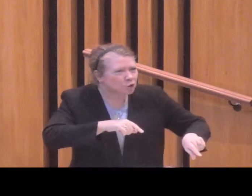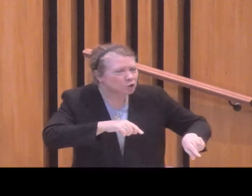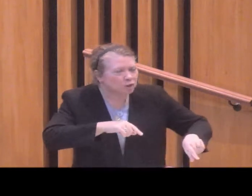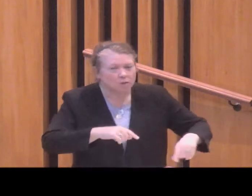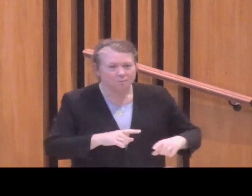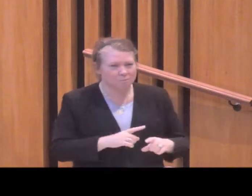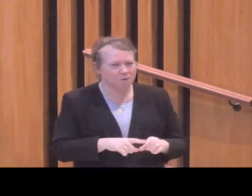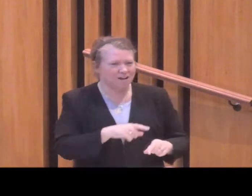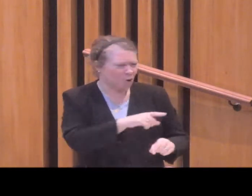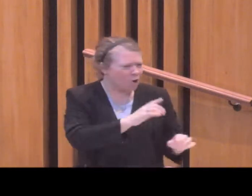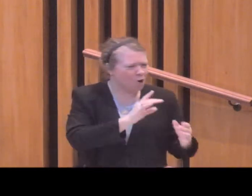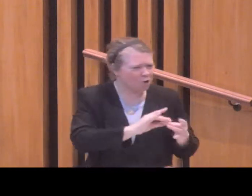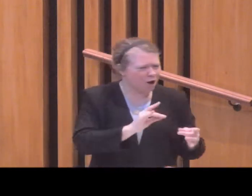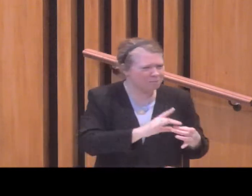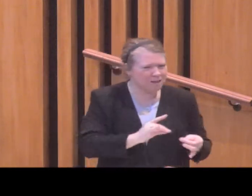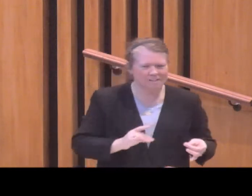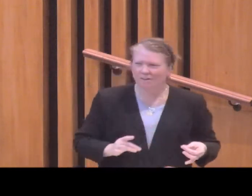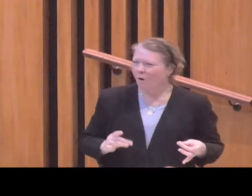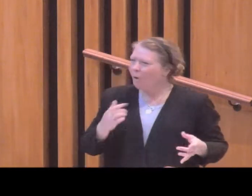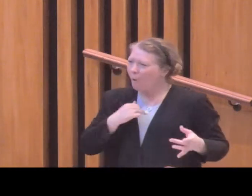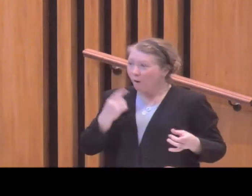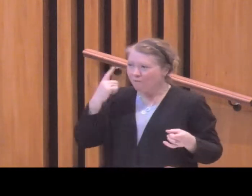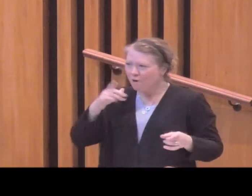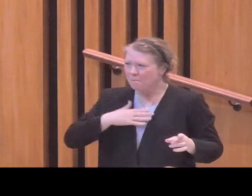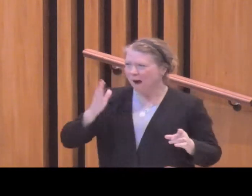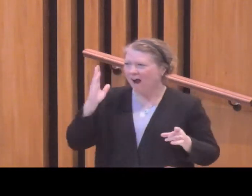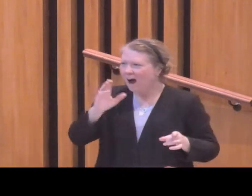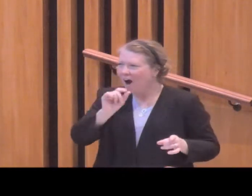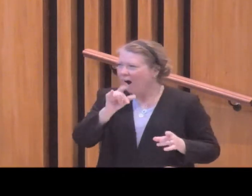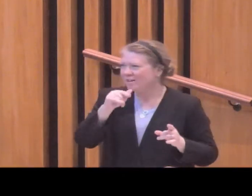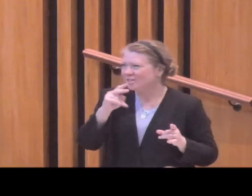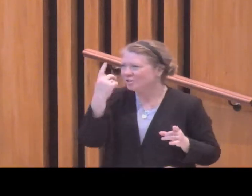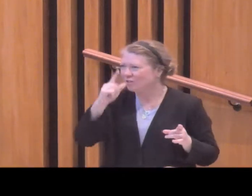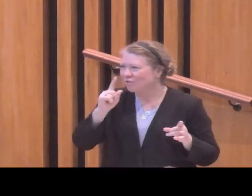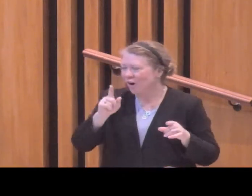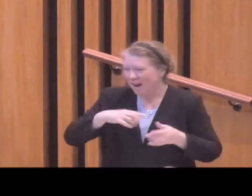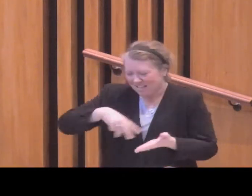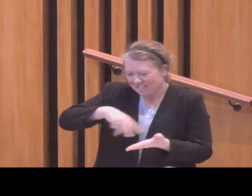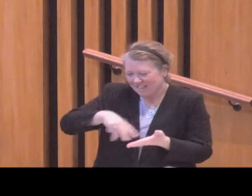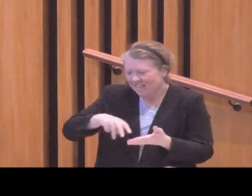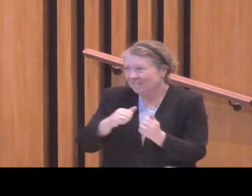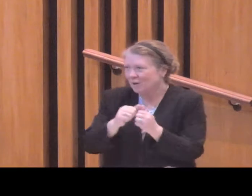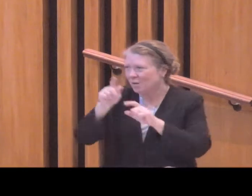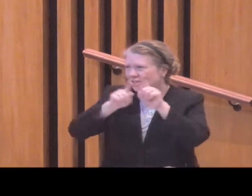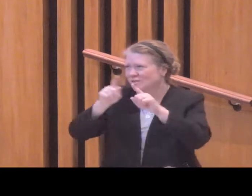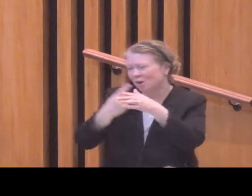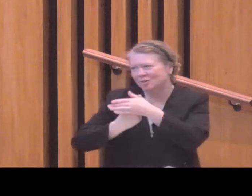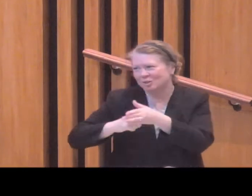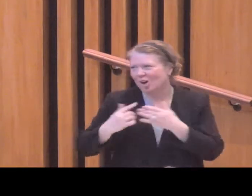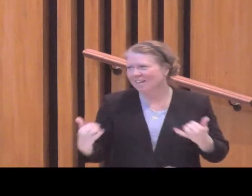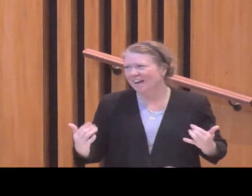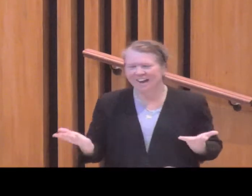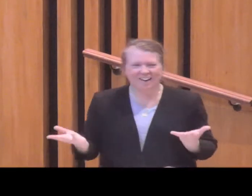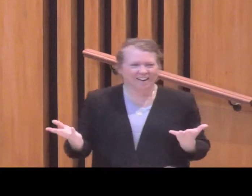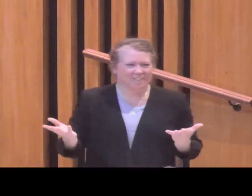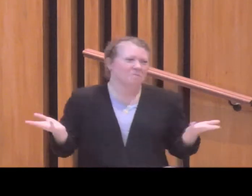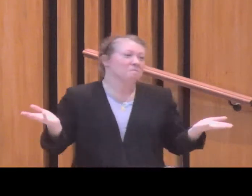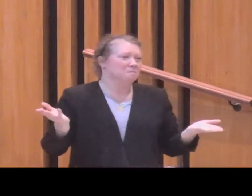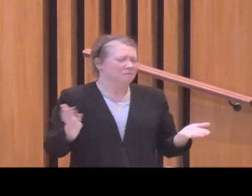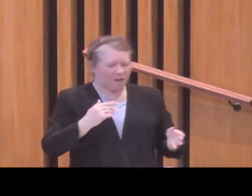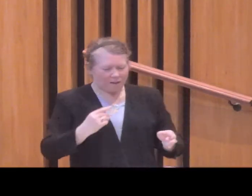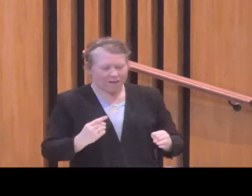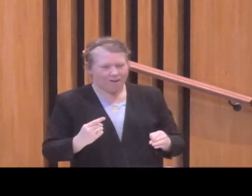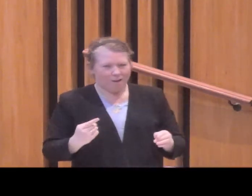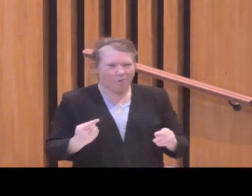I use that example to illustrate, think of a window into why